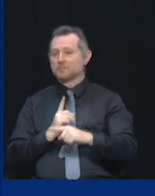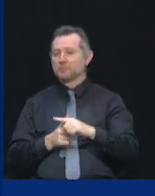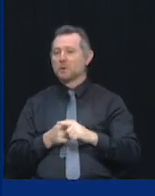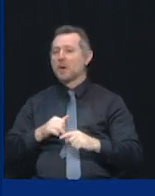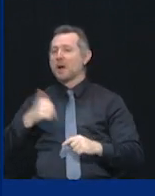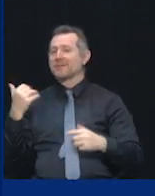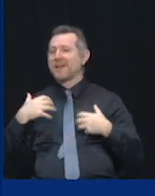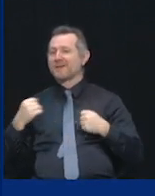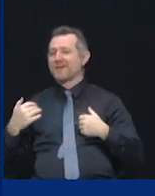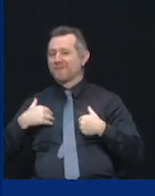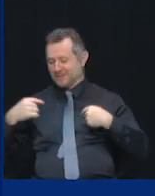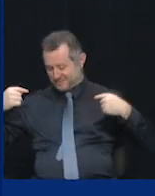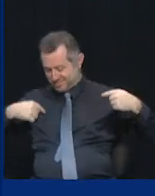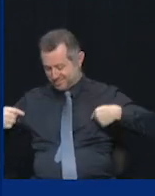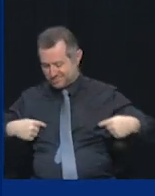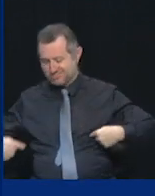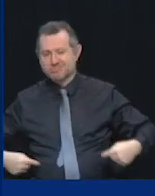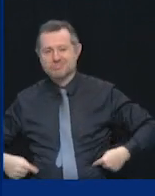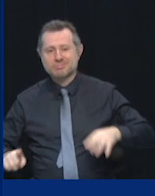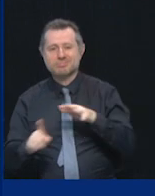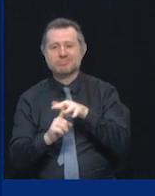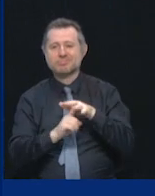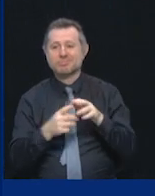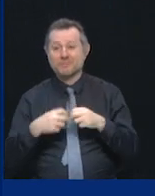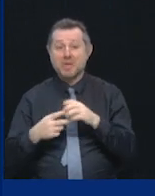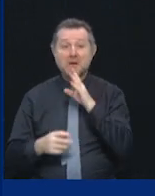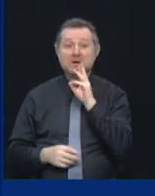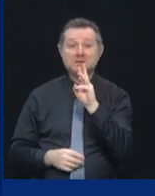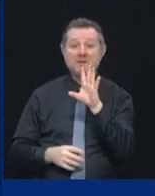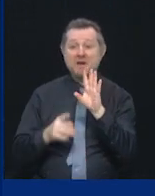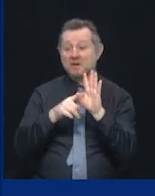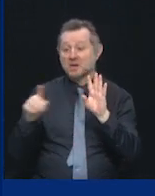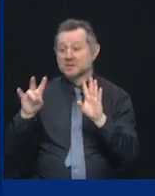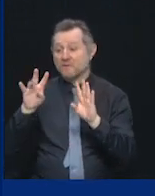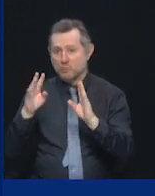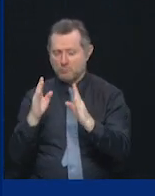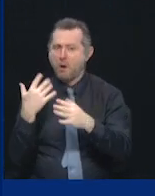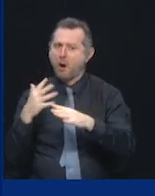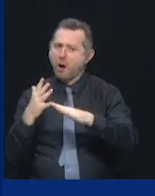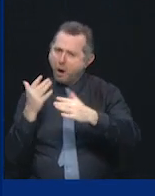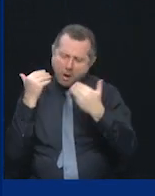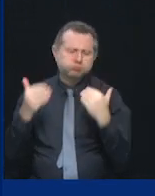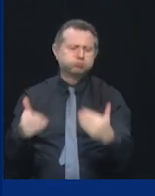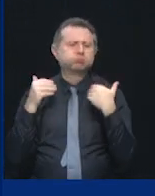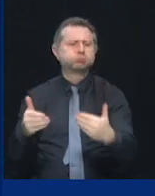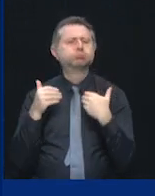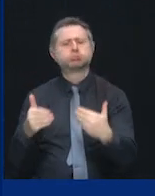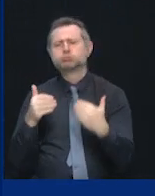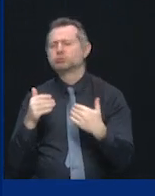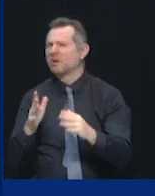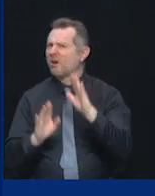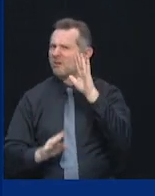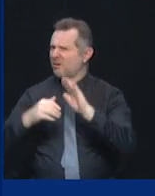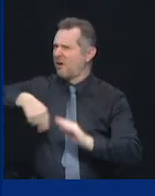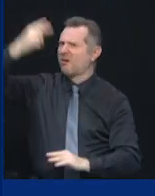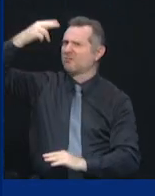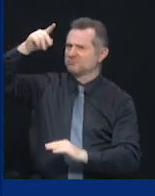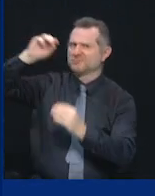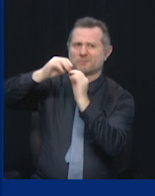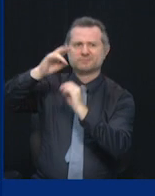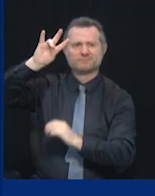with. 65 to 74 is the highest population rate, which makes sense when you think about it, and then it goes straight